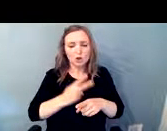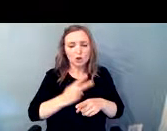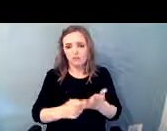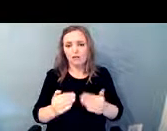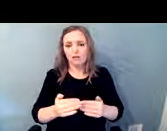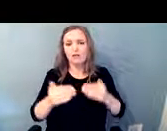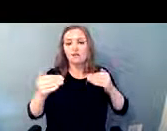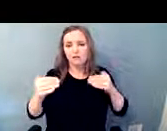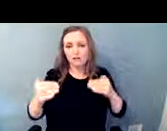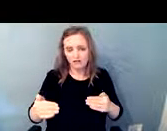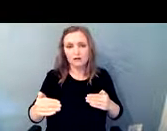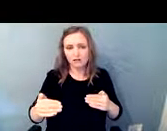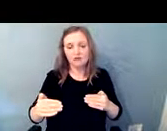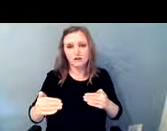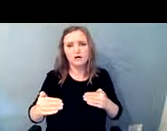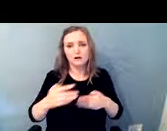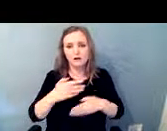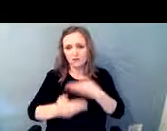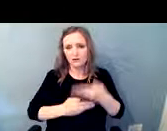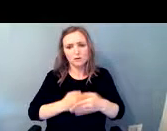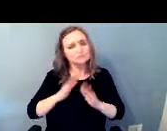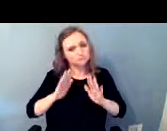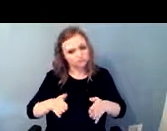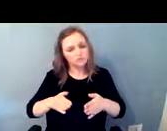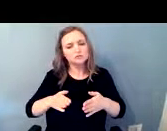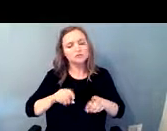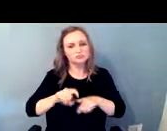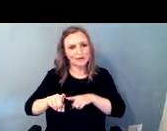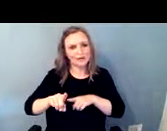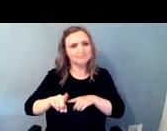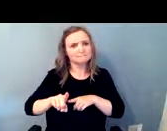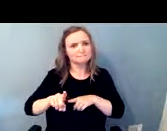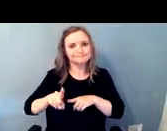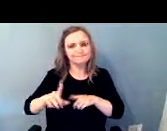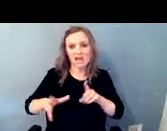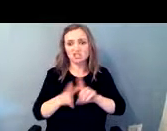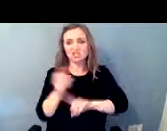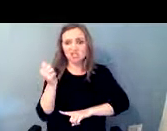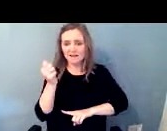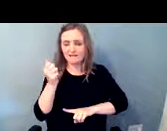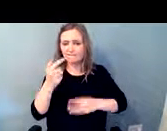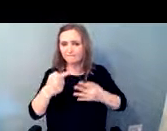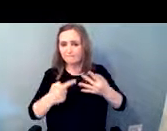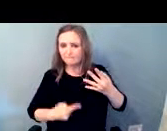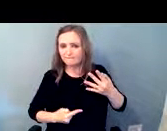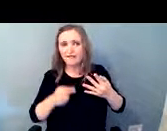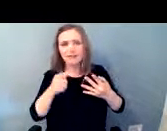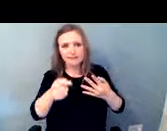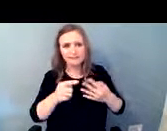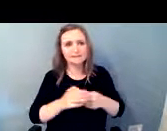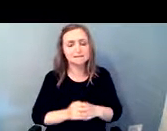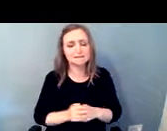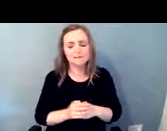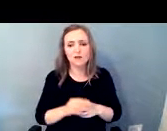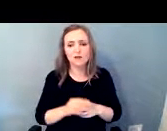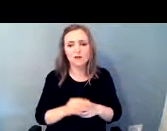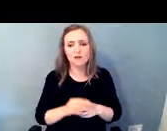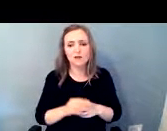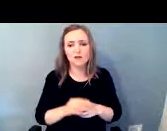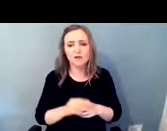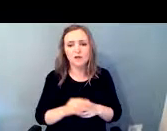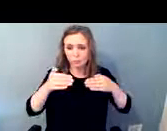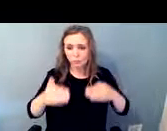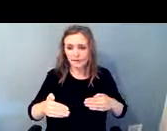sure that they keep up with them. For years, we've worked with what we call the 2-week wait rule, which means that if you're referred from your GP